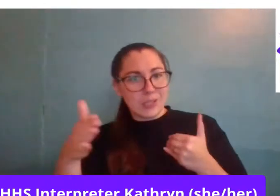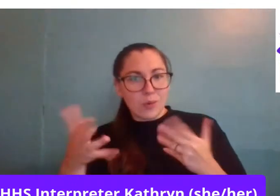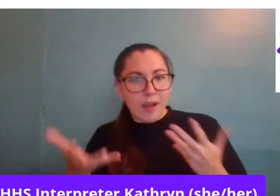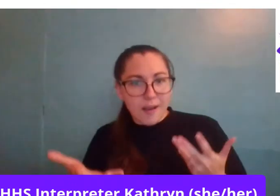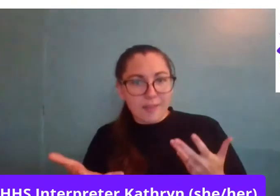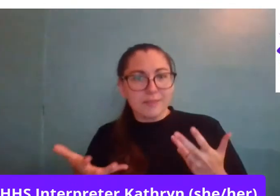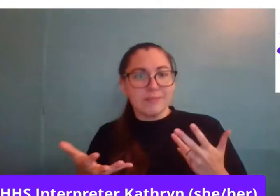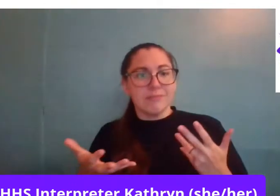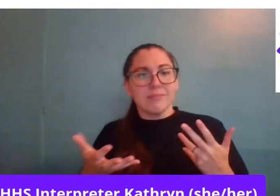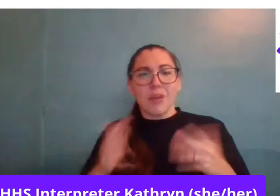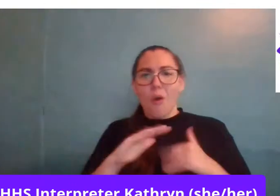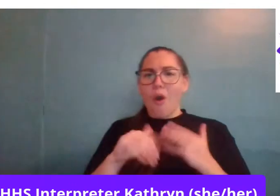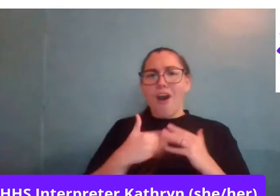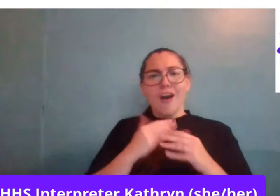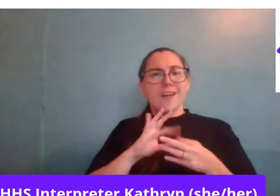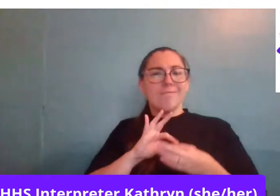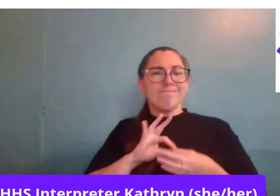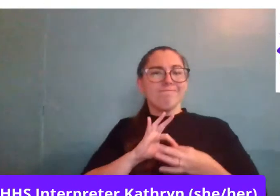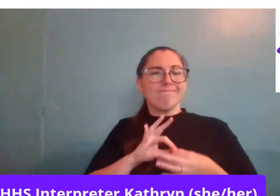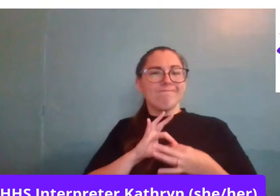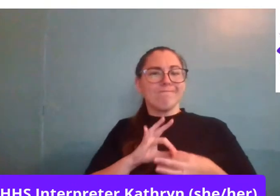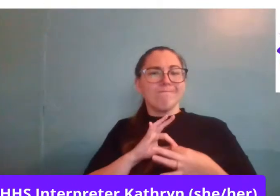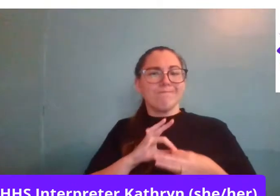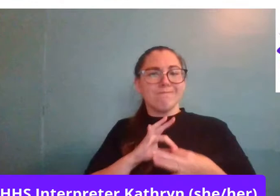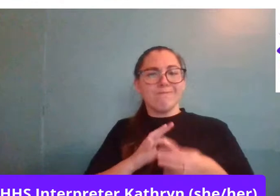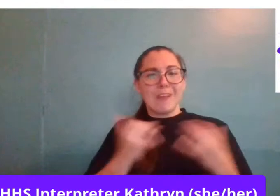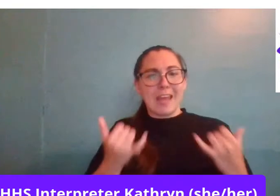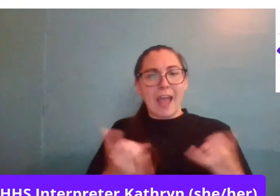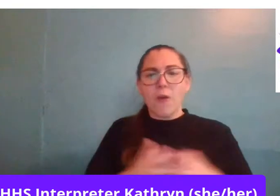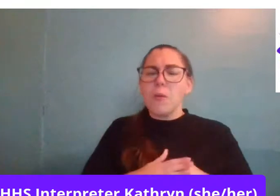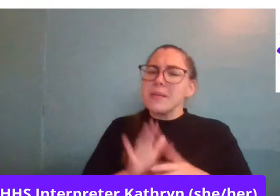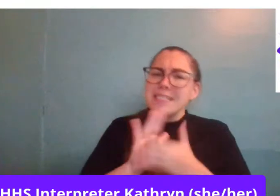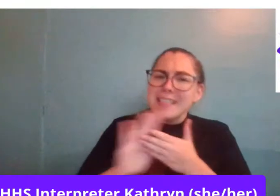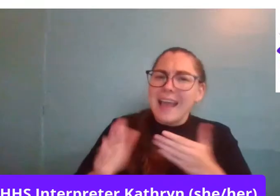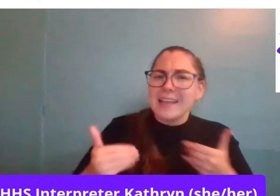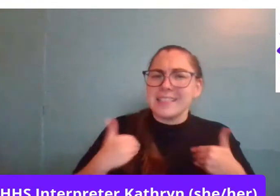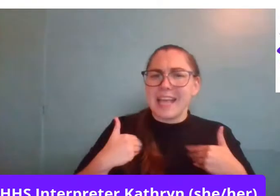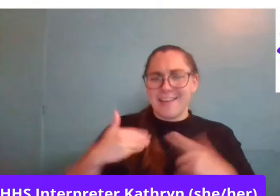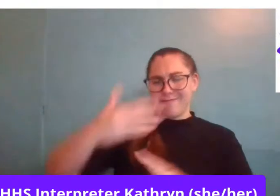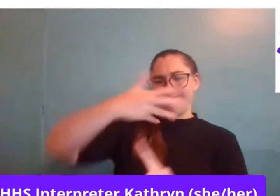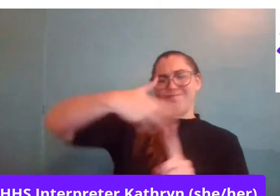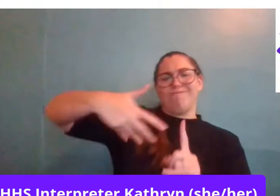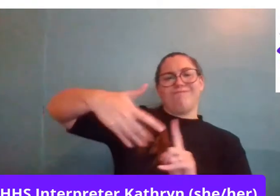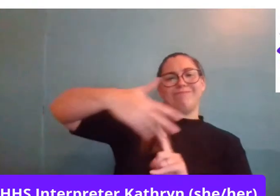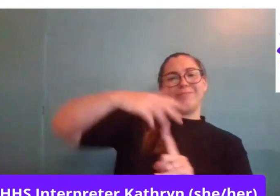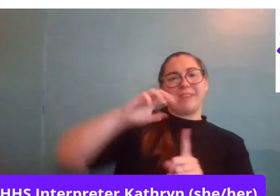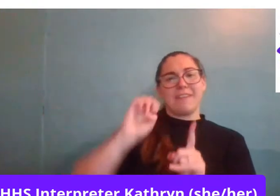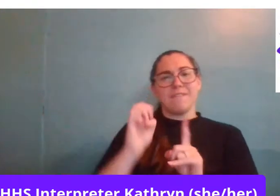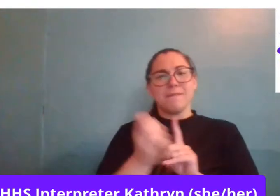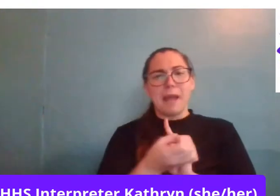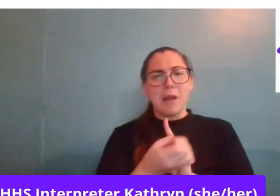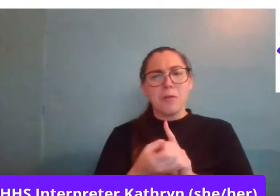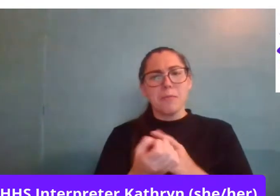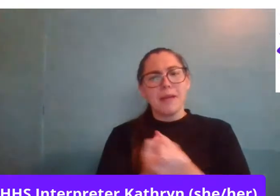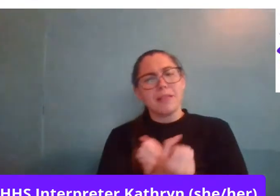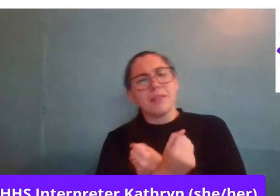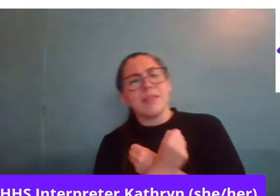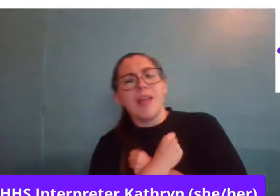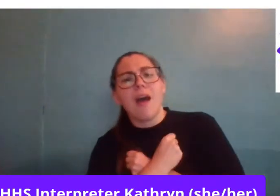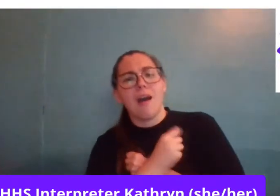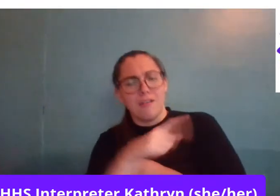all grown kind of close. But it is nice to have an environment where you are loved and you are accepted,